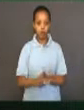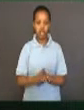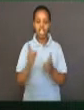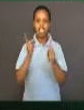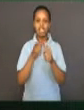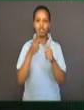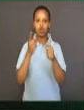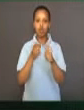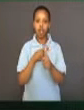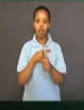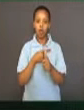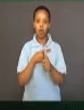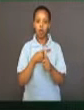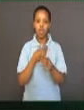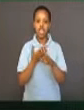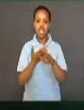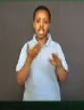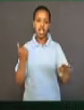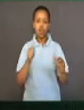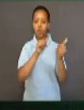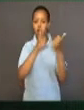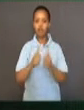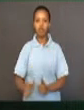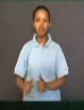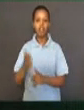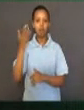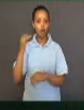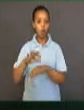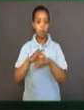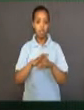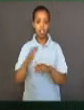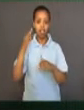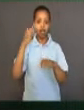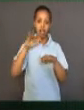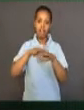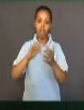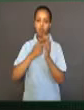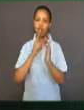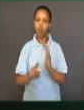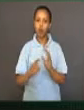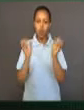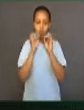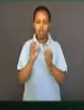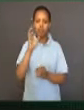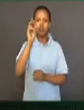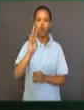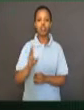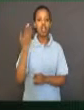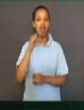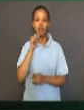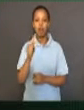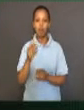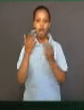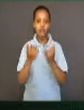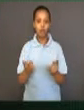One was that the early atmosphere of the Earth did not have oxygen like it